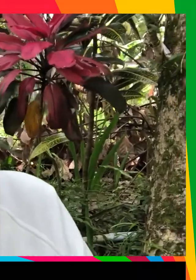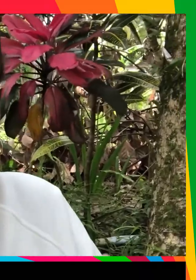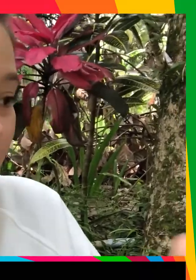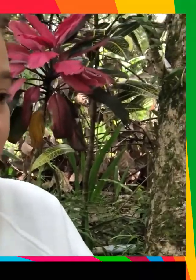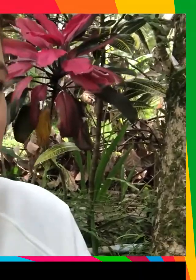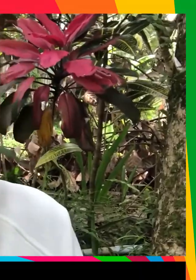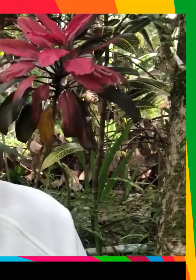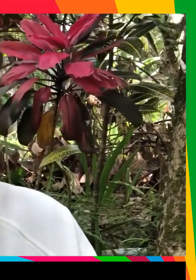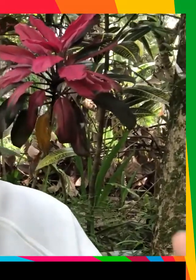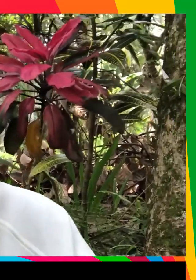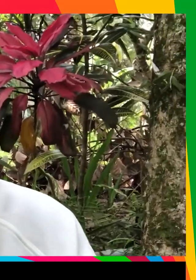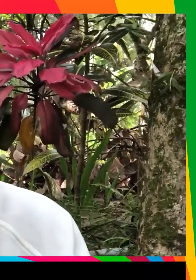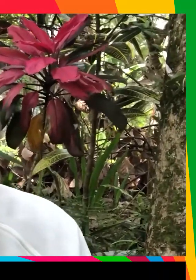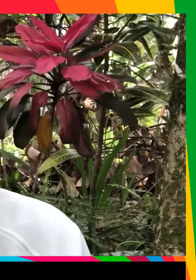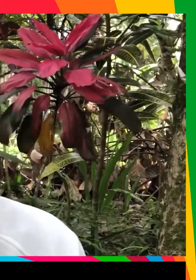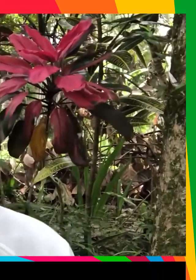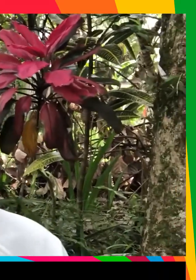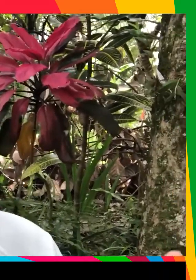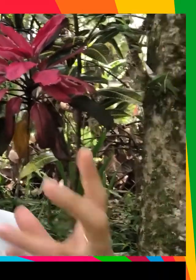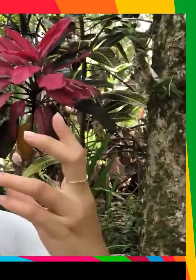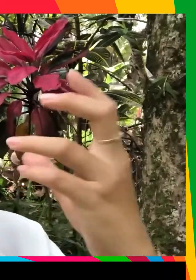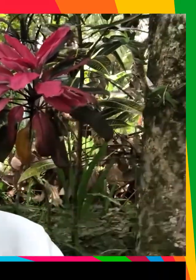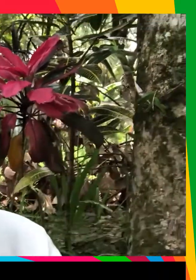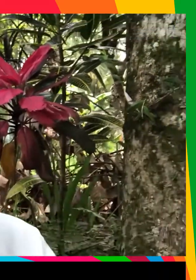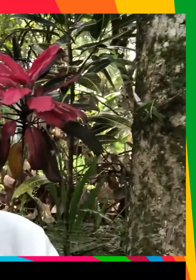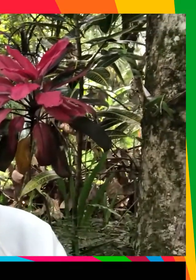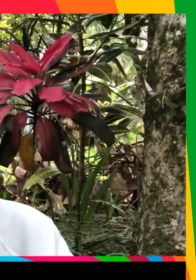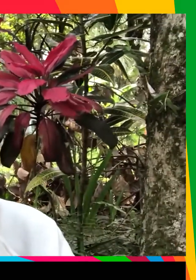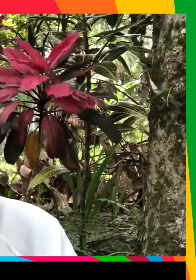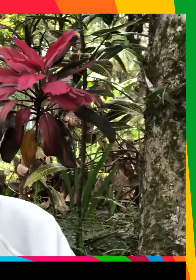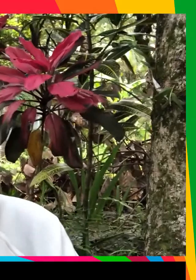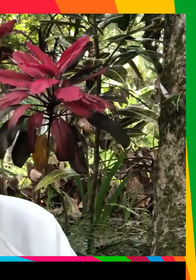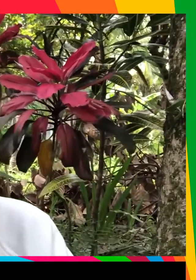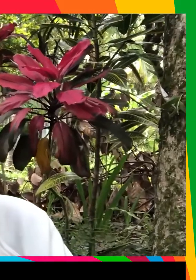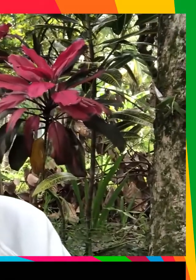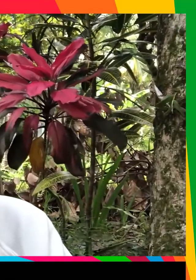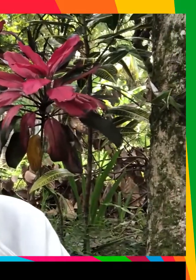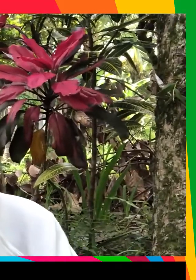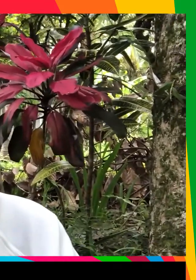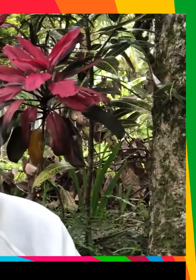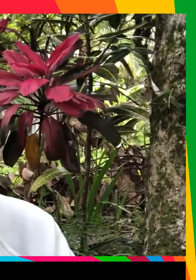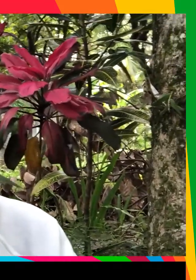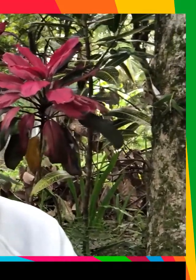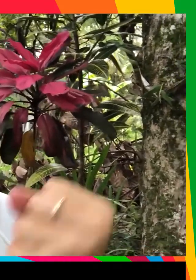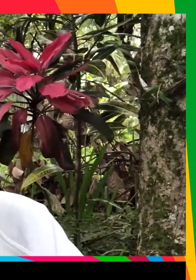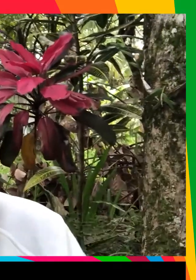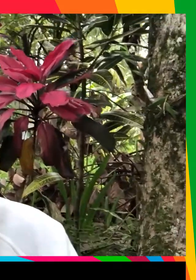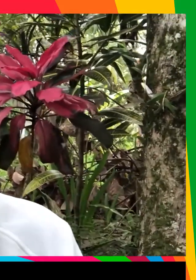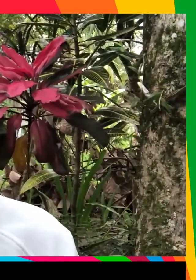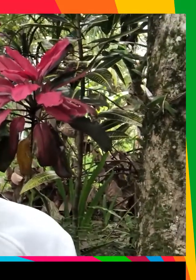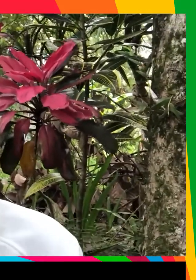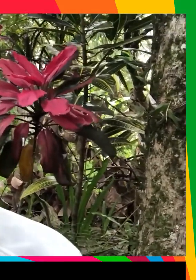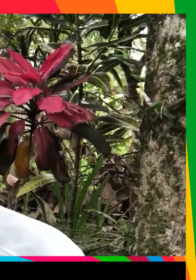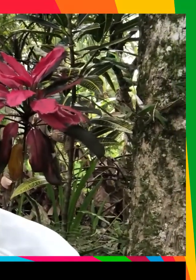all organizations, people in positions in power is actually invite us young people to the meeting rooms, to the